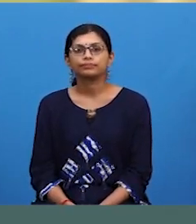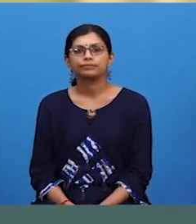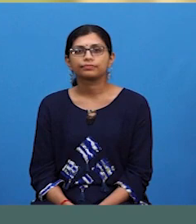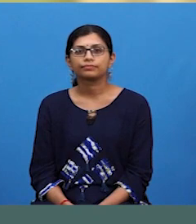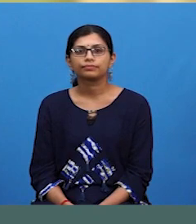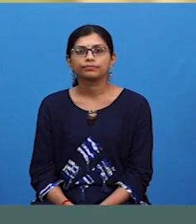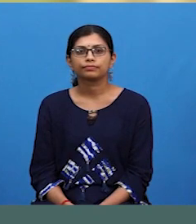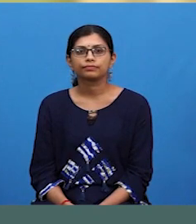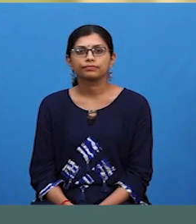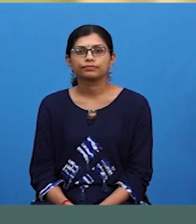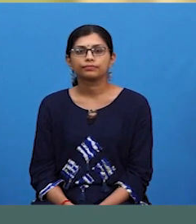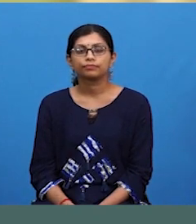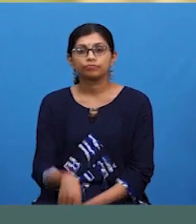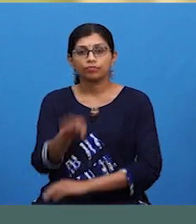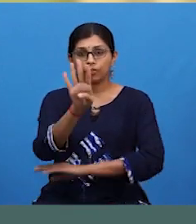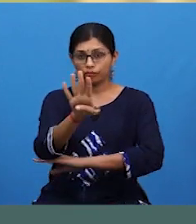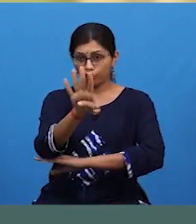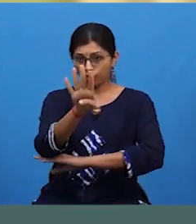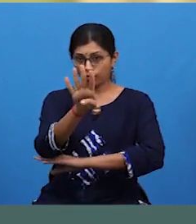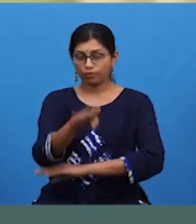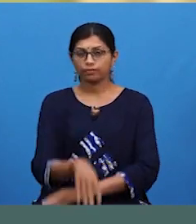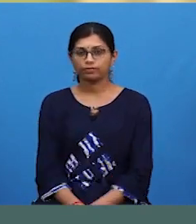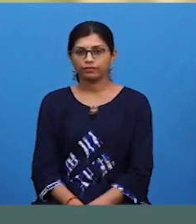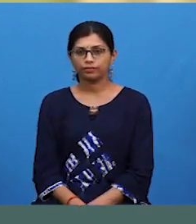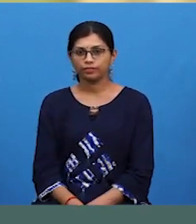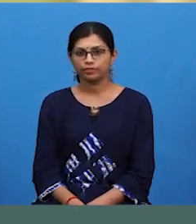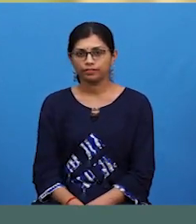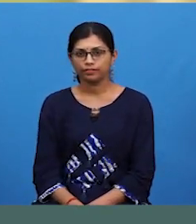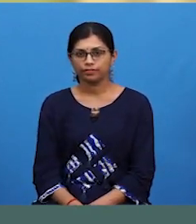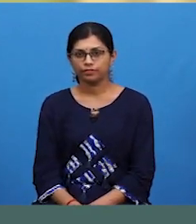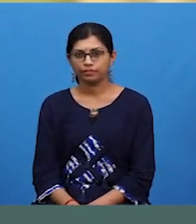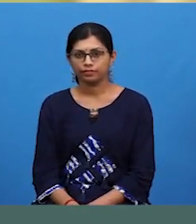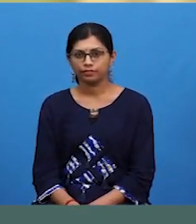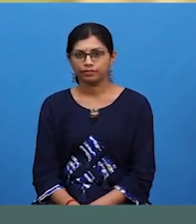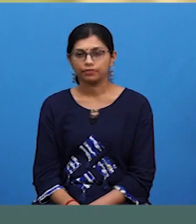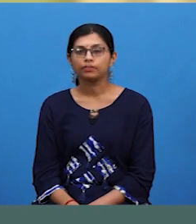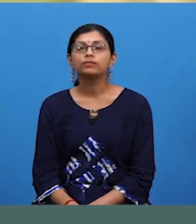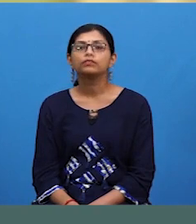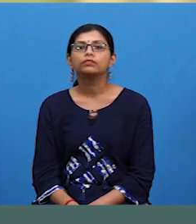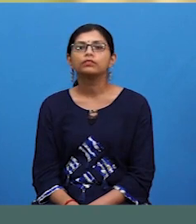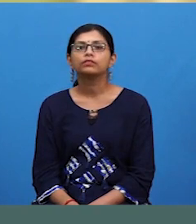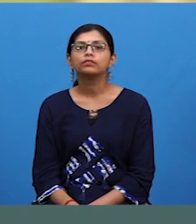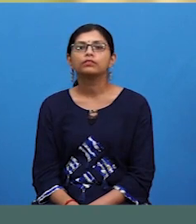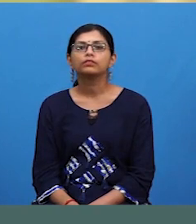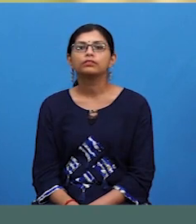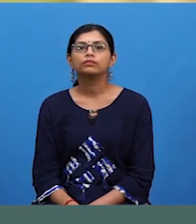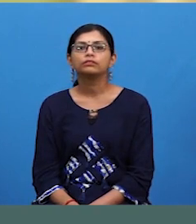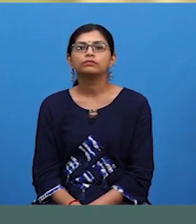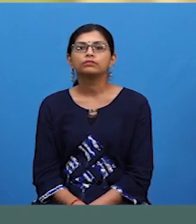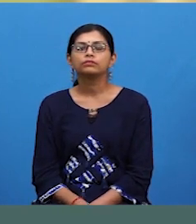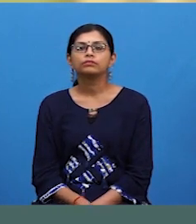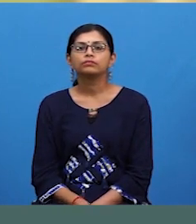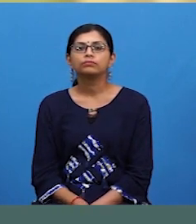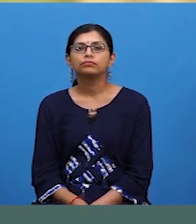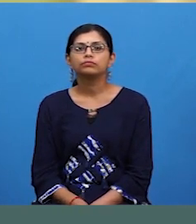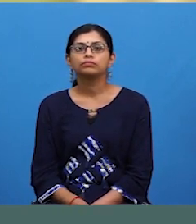It's actually number 4. Don't believe me? Well, try to spell the number 4 and you will